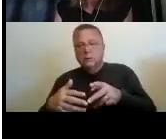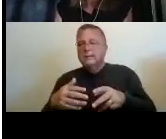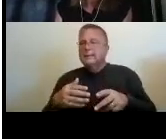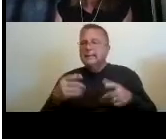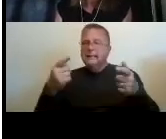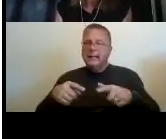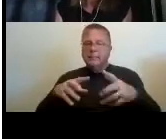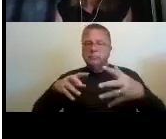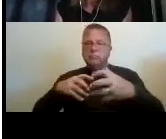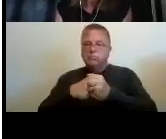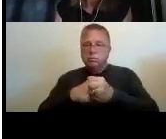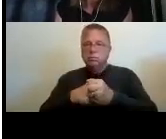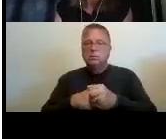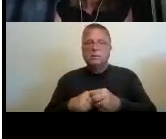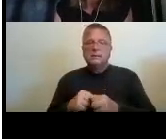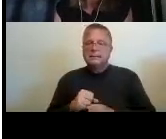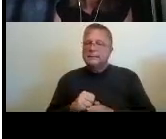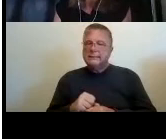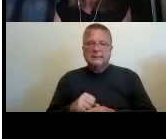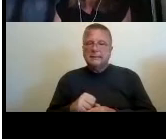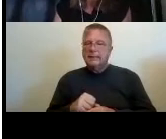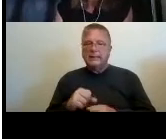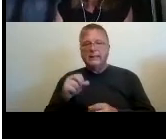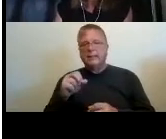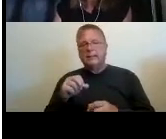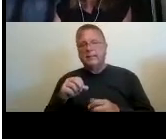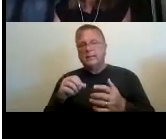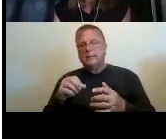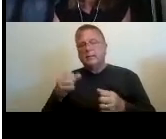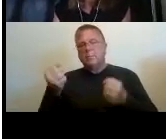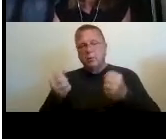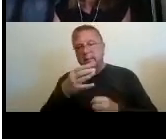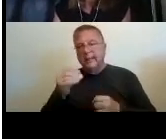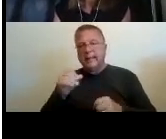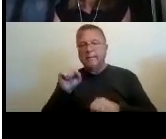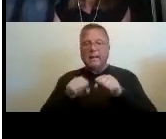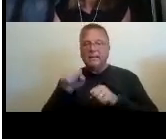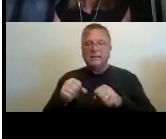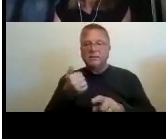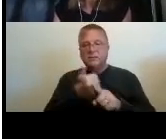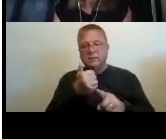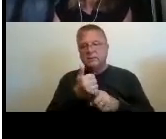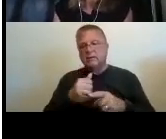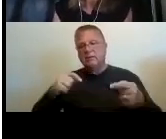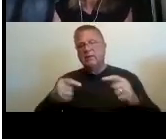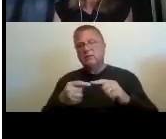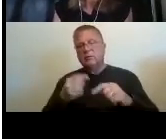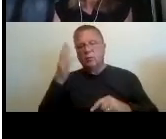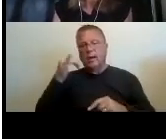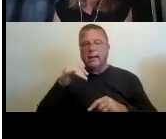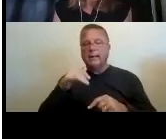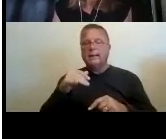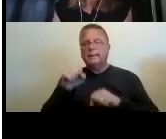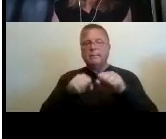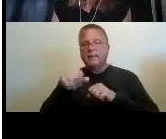up with bicyclists and vehicles and motorists being injured, because the bicyclists are in the door zone in